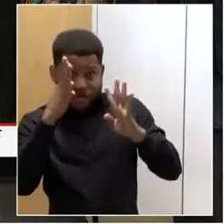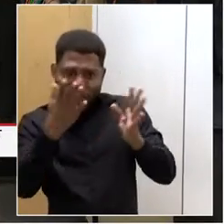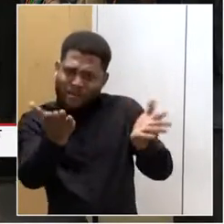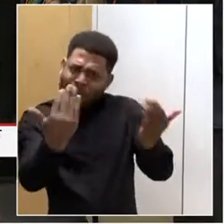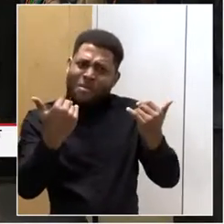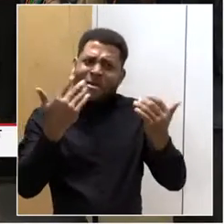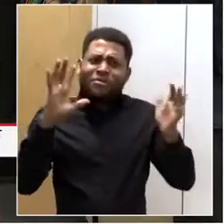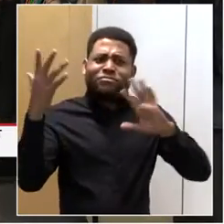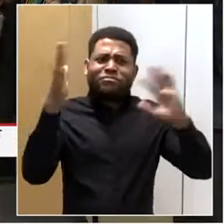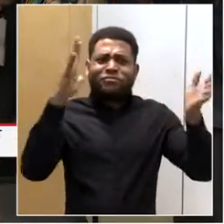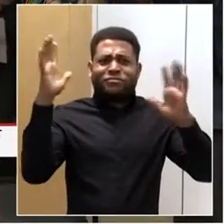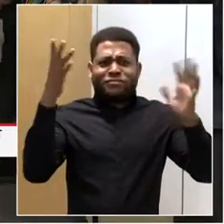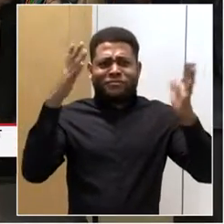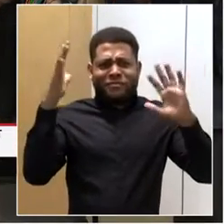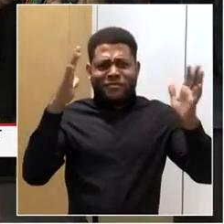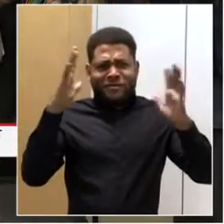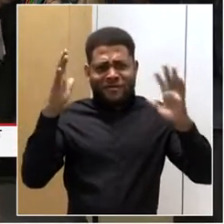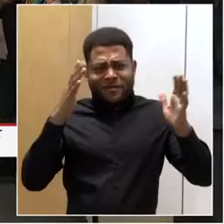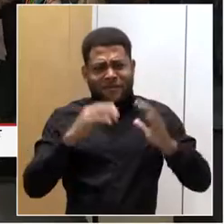applause.